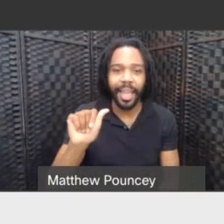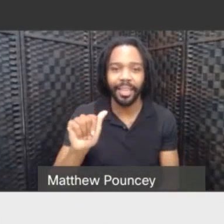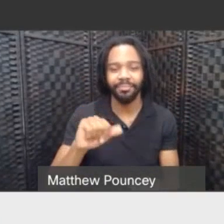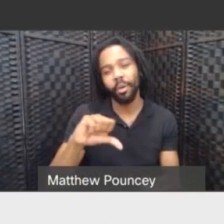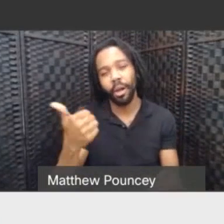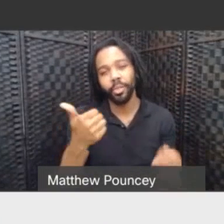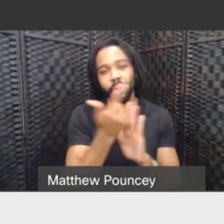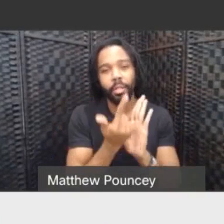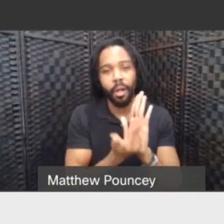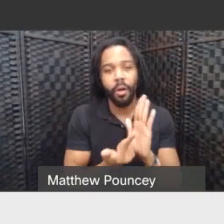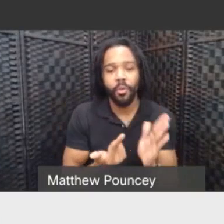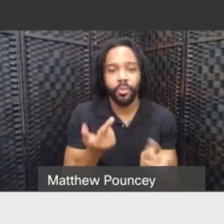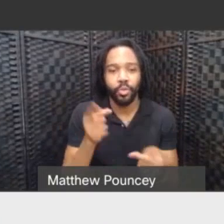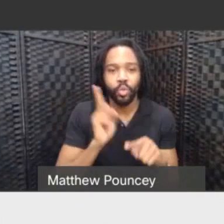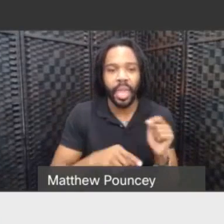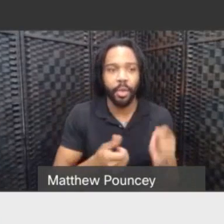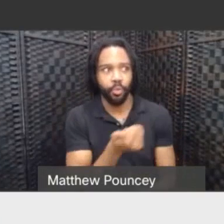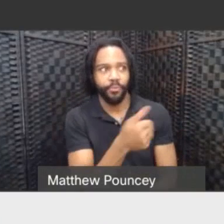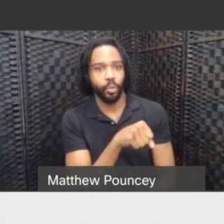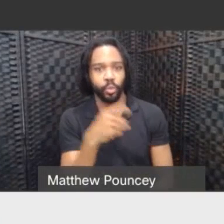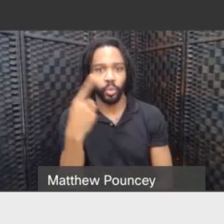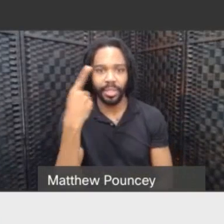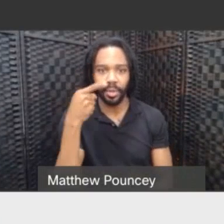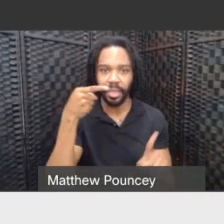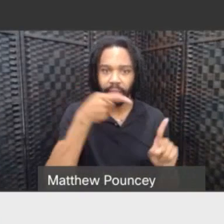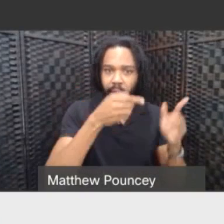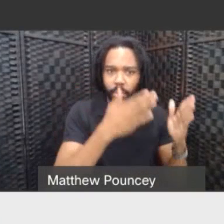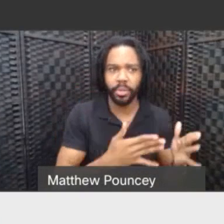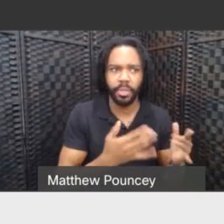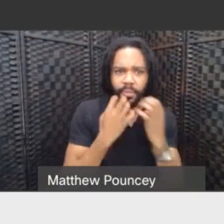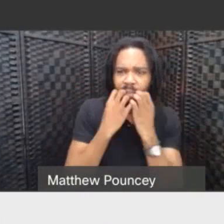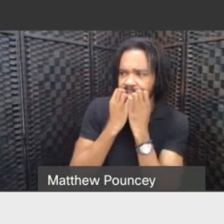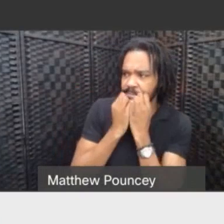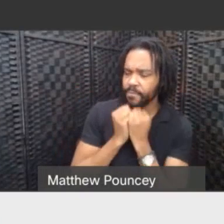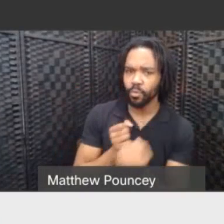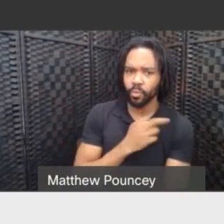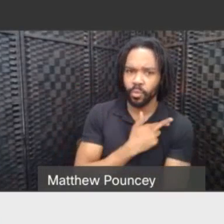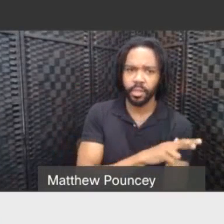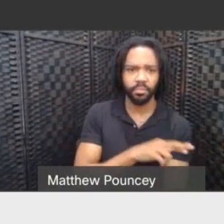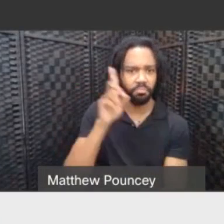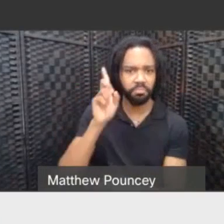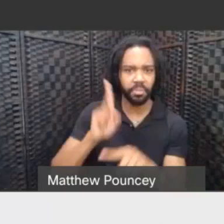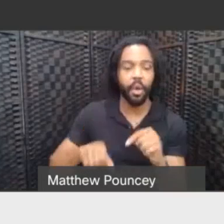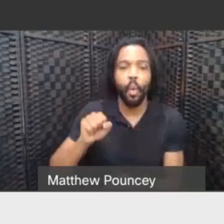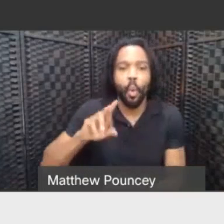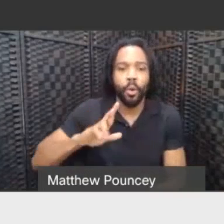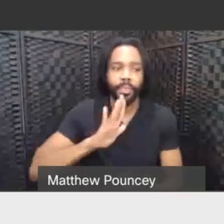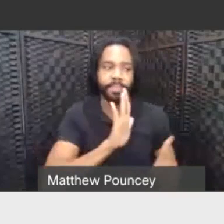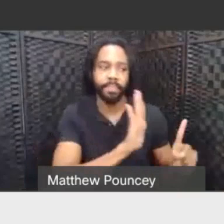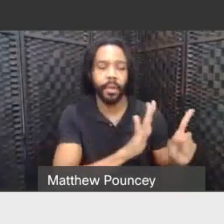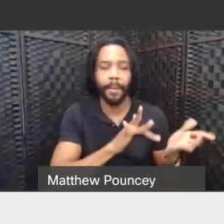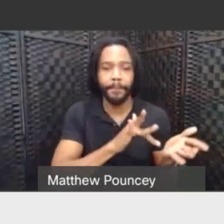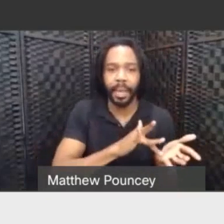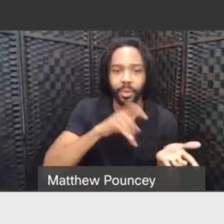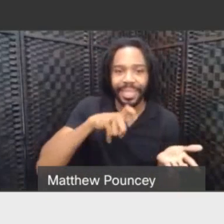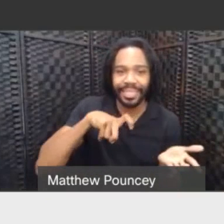you can't refuse to consider someone's sincerely held religious belief or a medical necessity that prevents